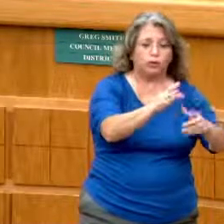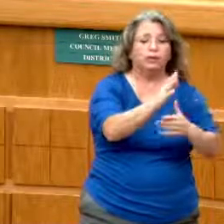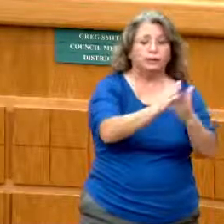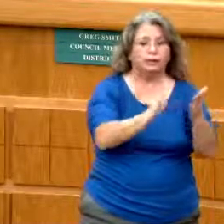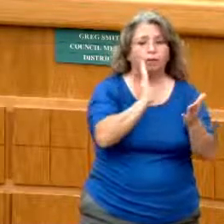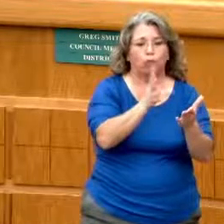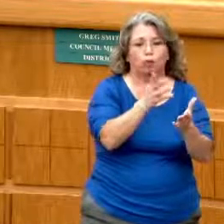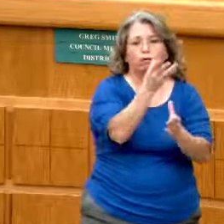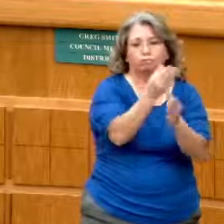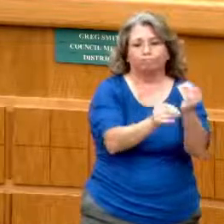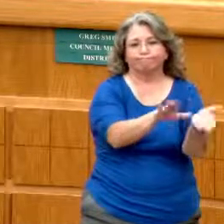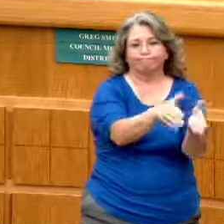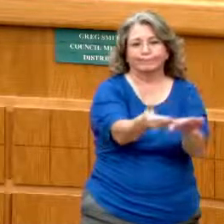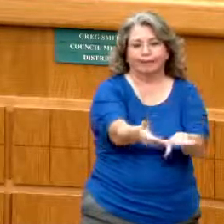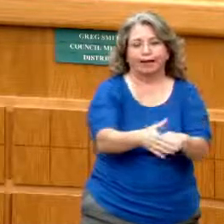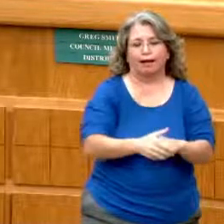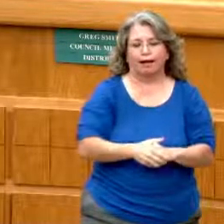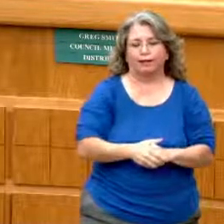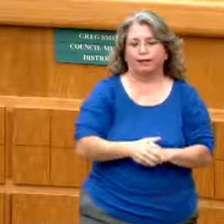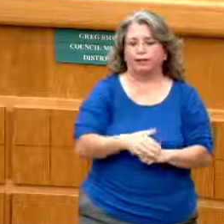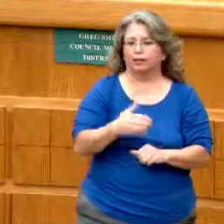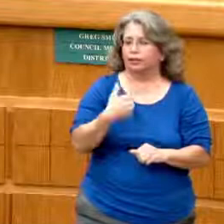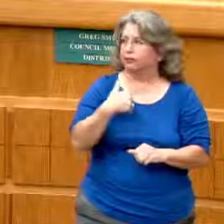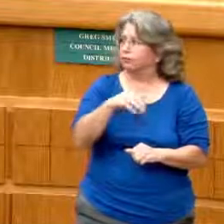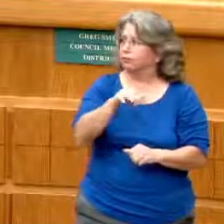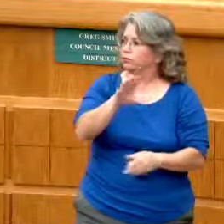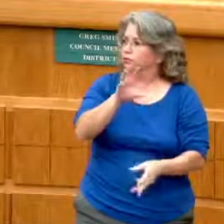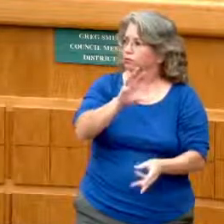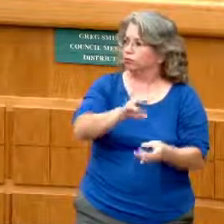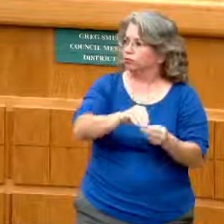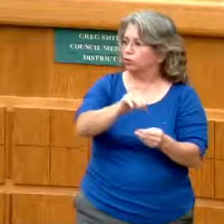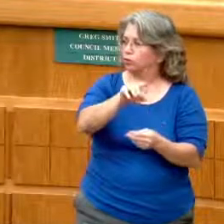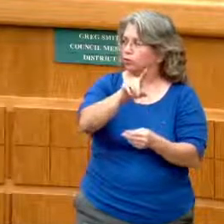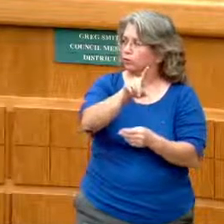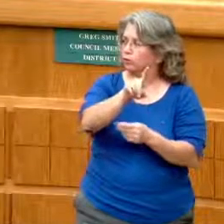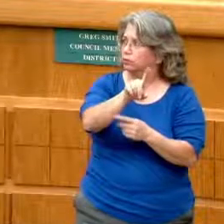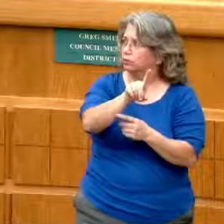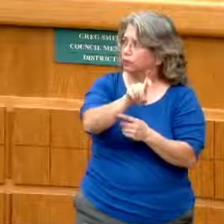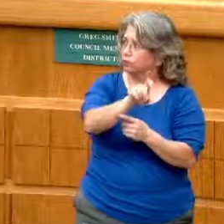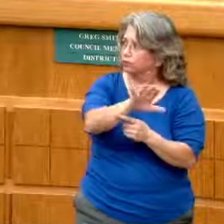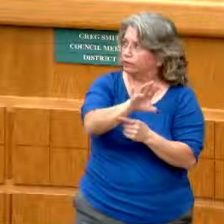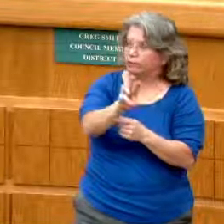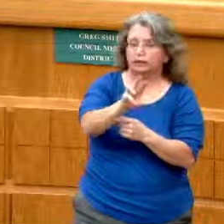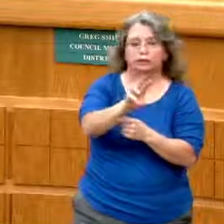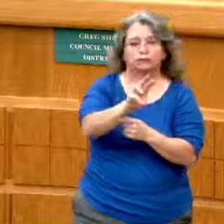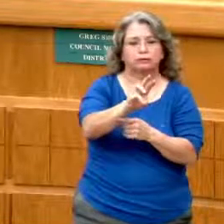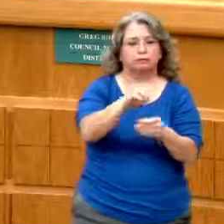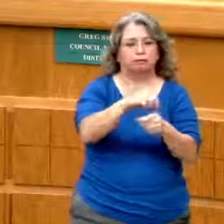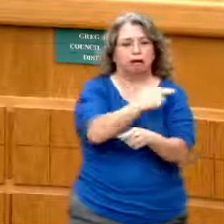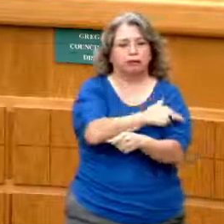156 COVID-19 hospitalizations in Nueces County currently. Next slide, please.